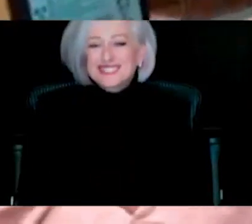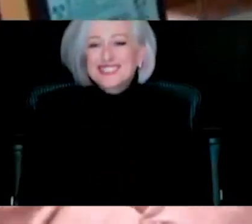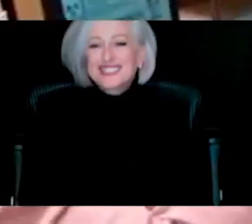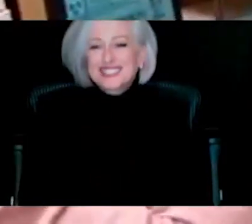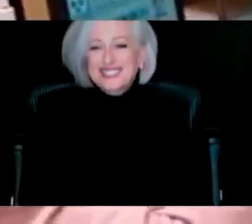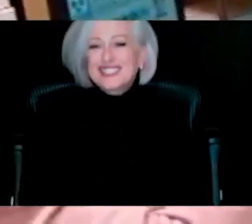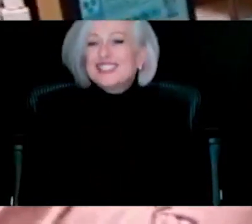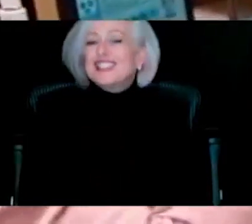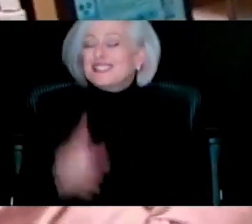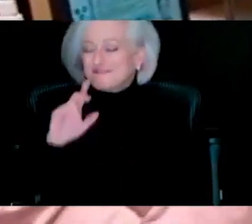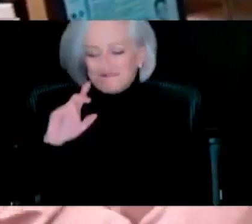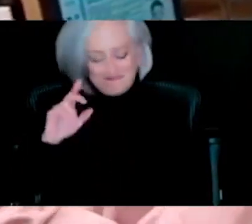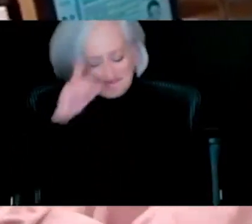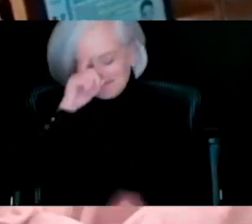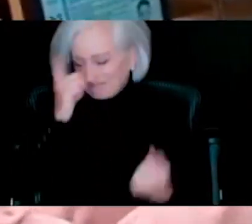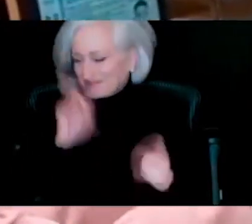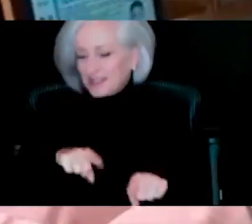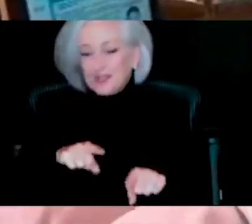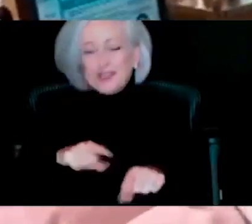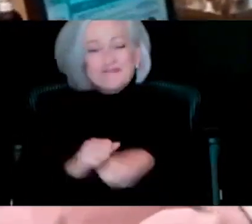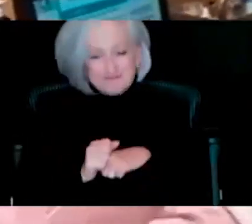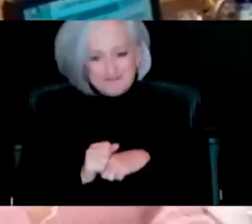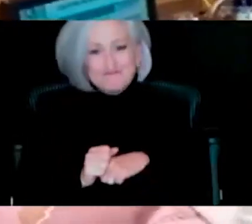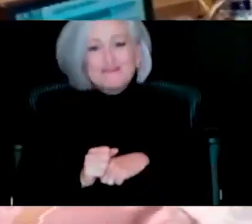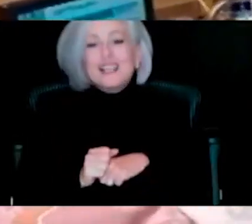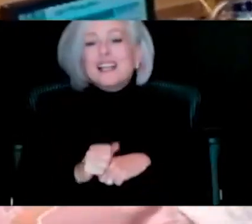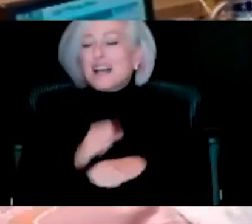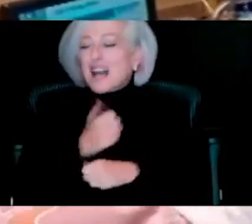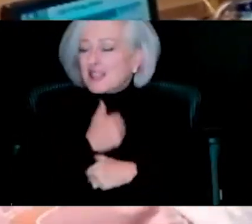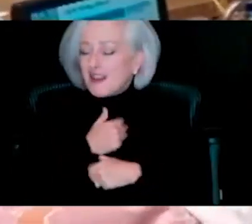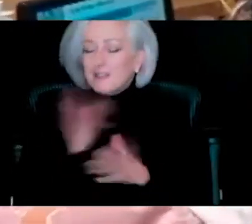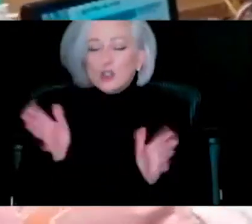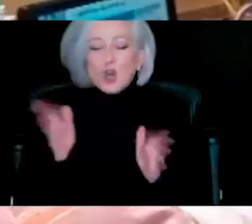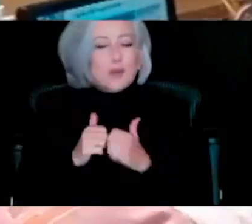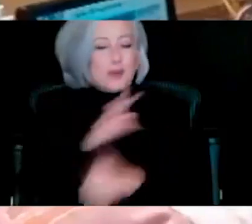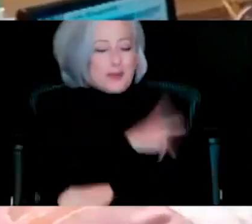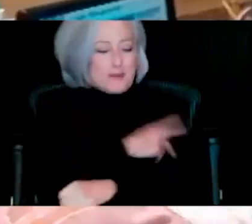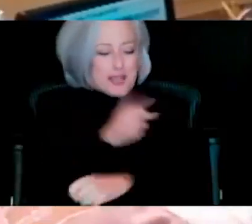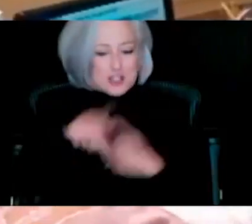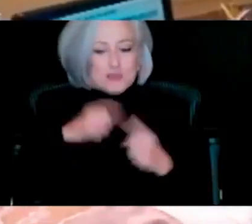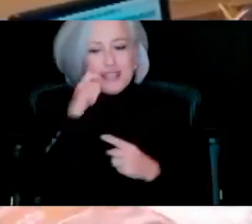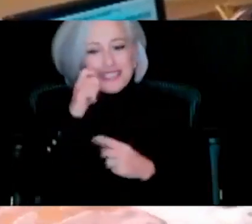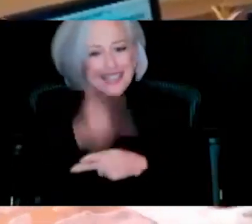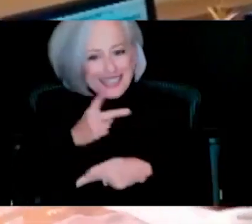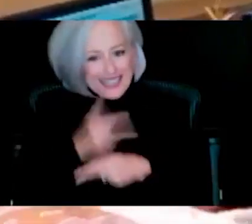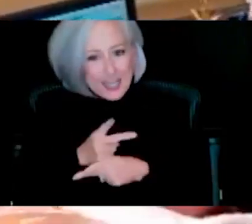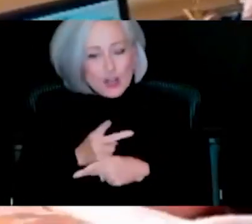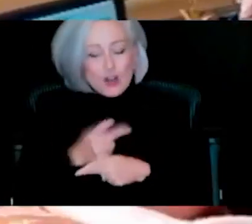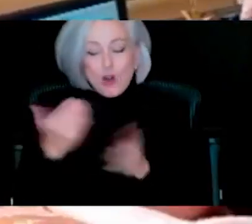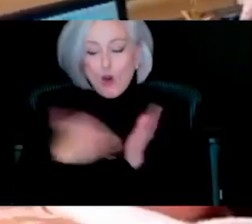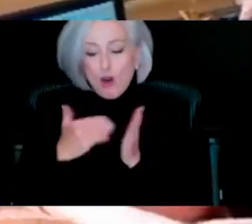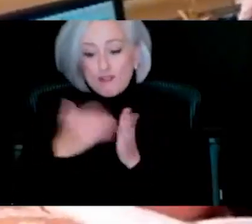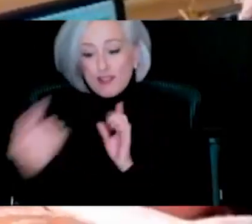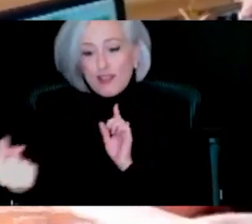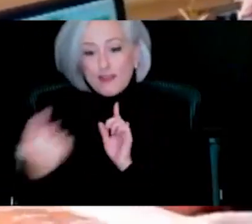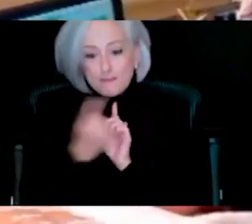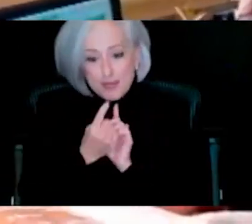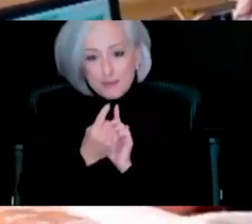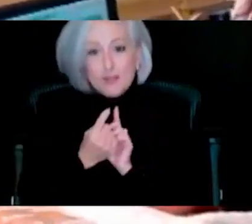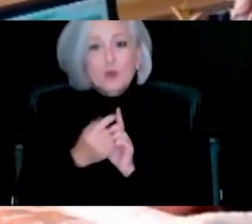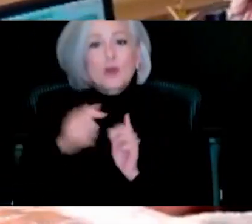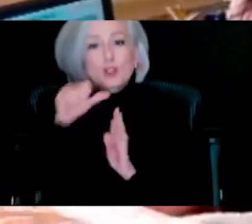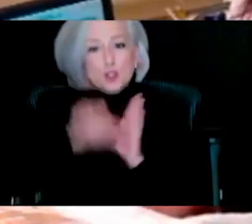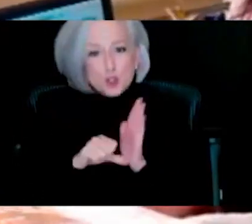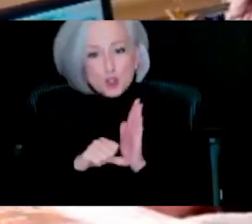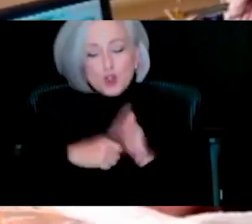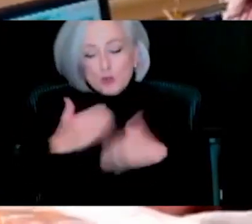I second that. I mean, I love to talk to patients about skincare too. They often come to me wanting surgical procedures for their face or eyes.